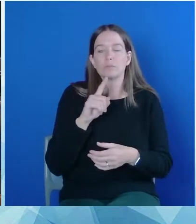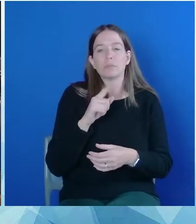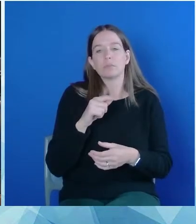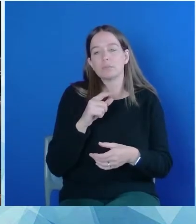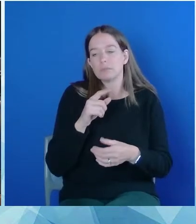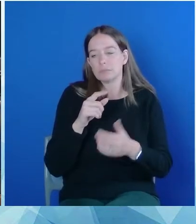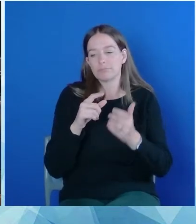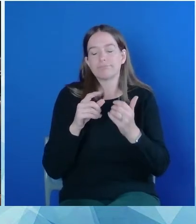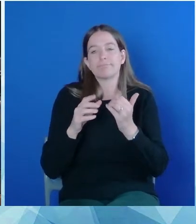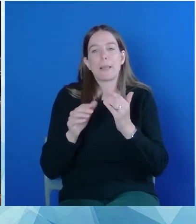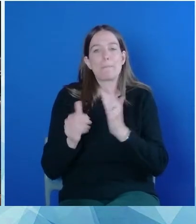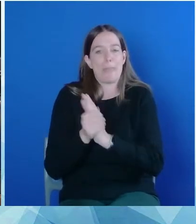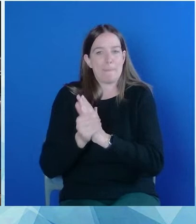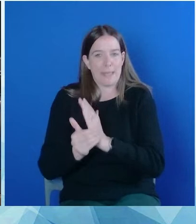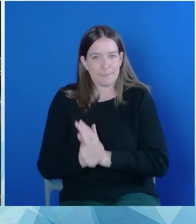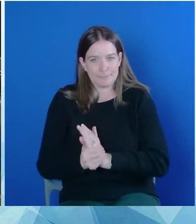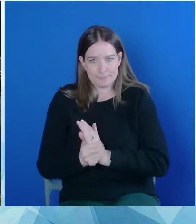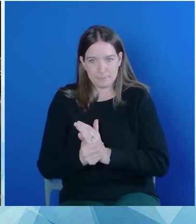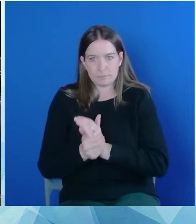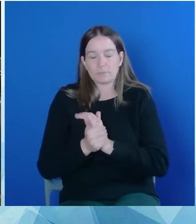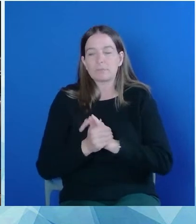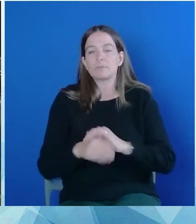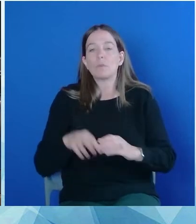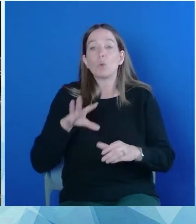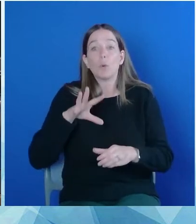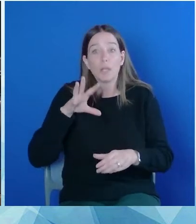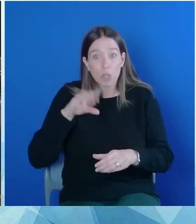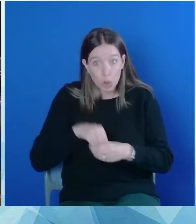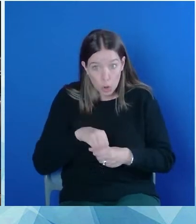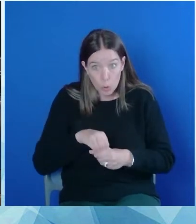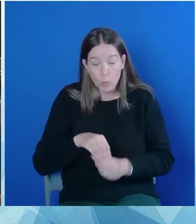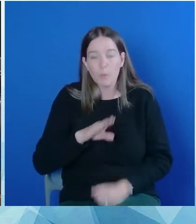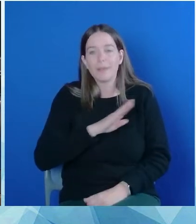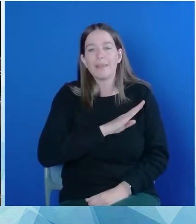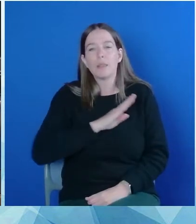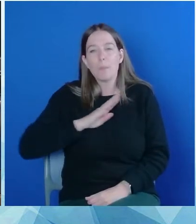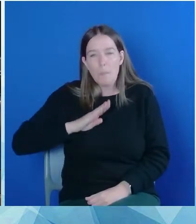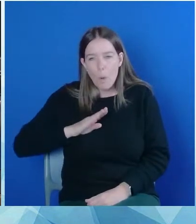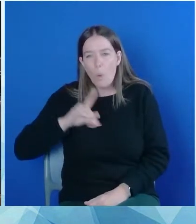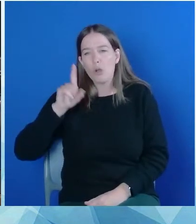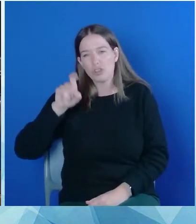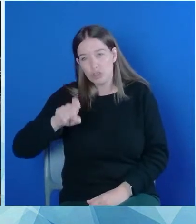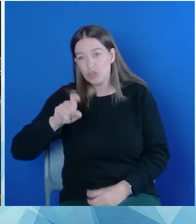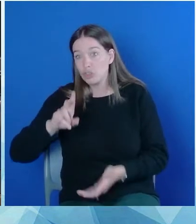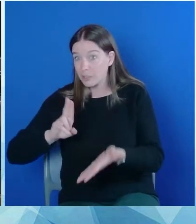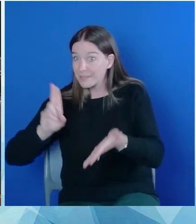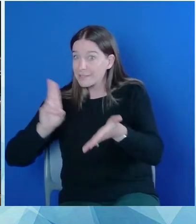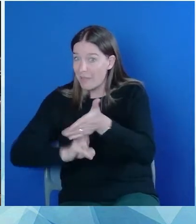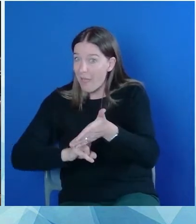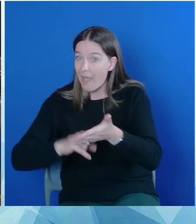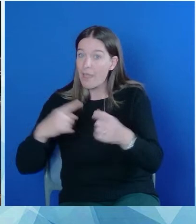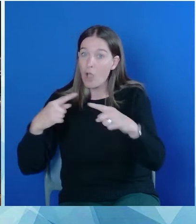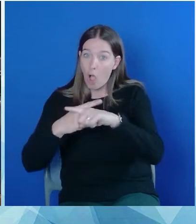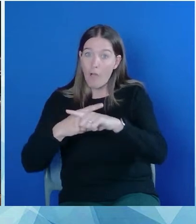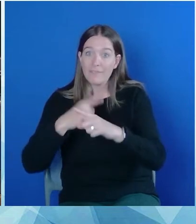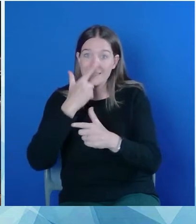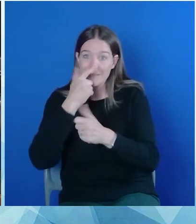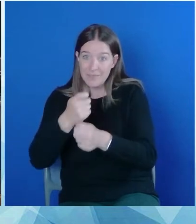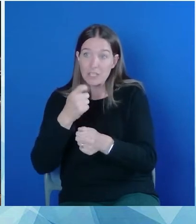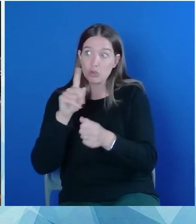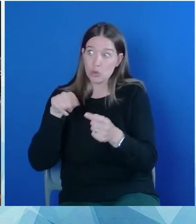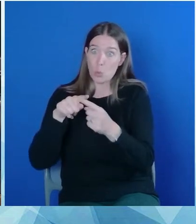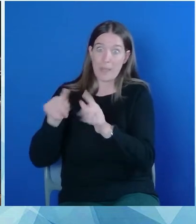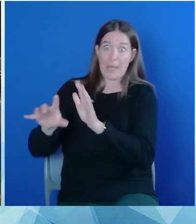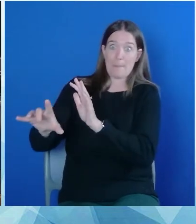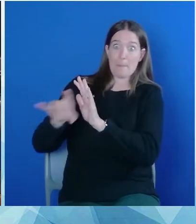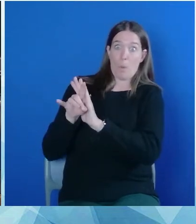to include the board members are supposed to be signing a conflict of interest statement upon their appointment, but I